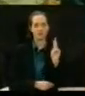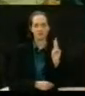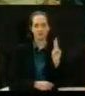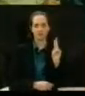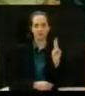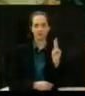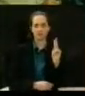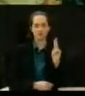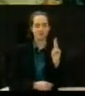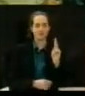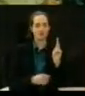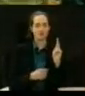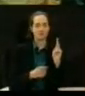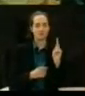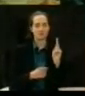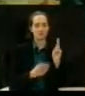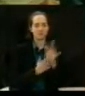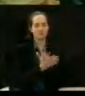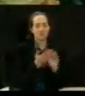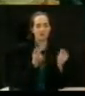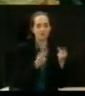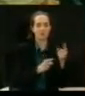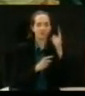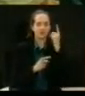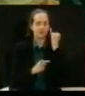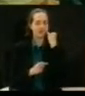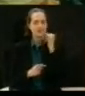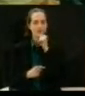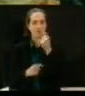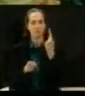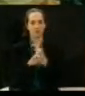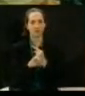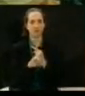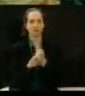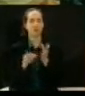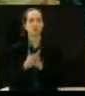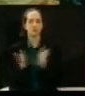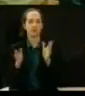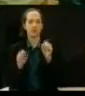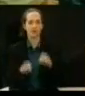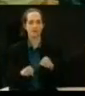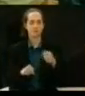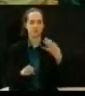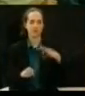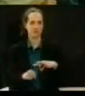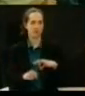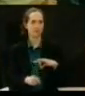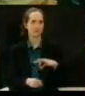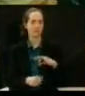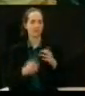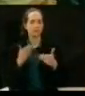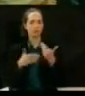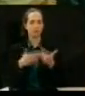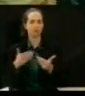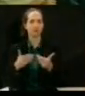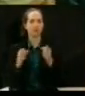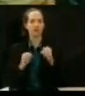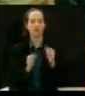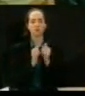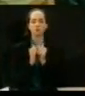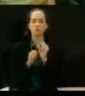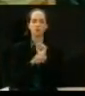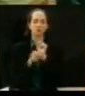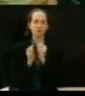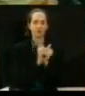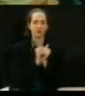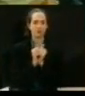The public can be a great asset in this process, and we can be your partners in protecting our water resources.